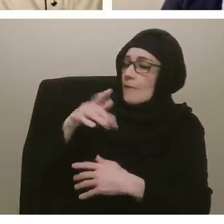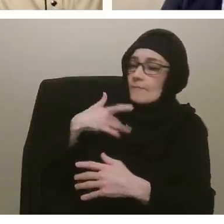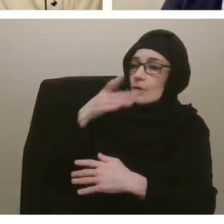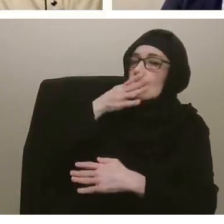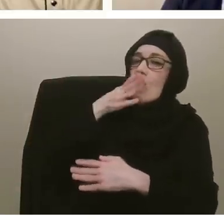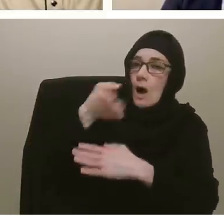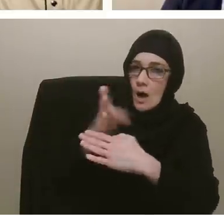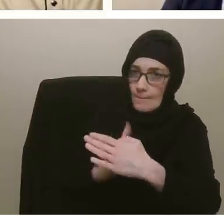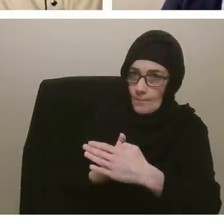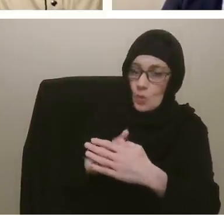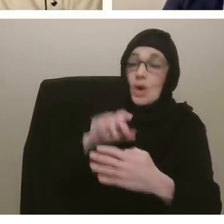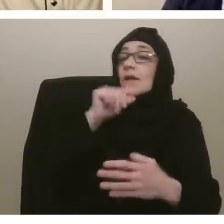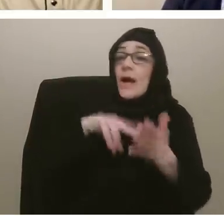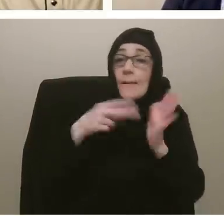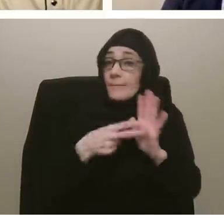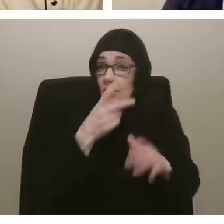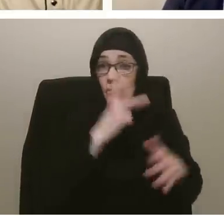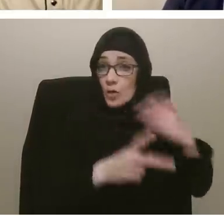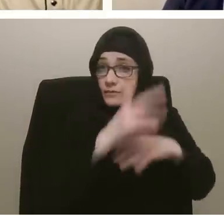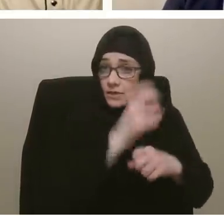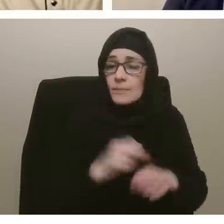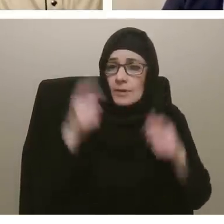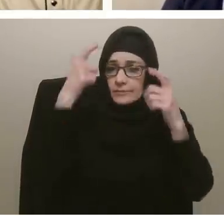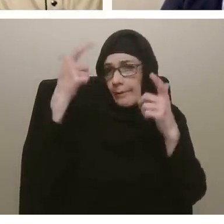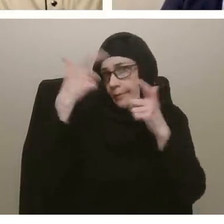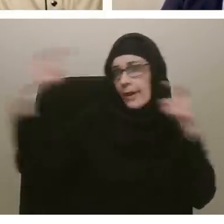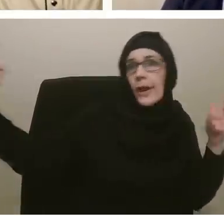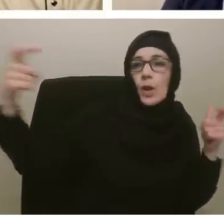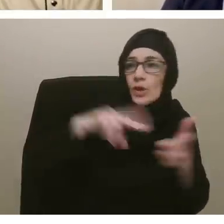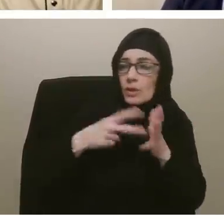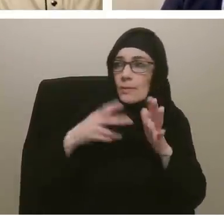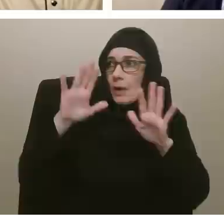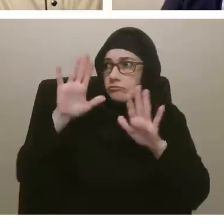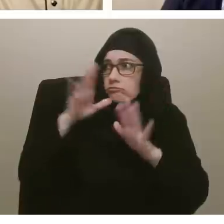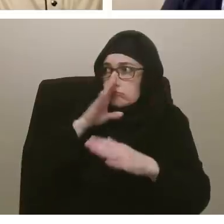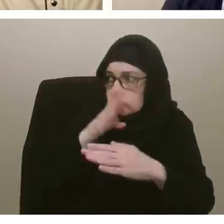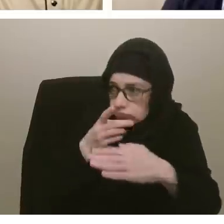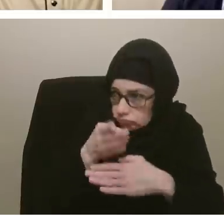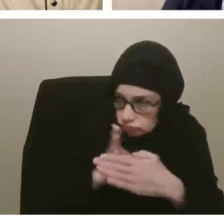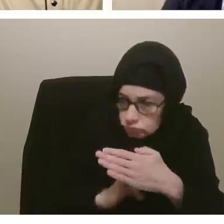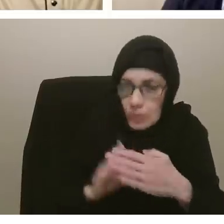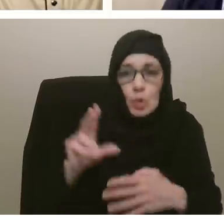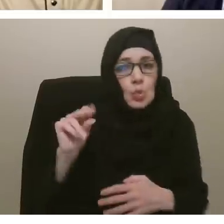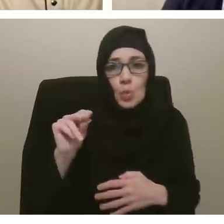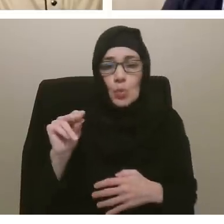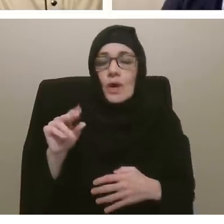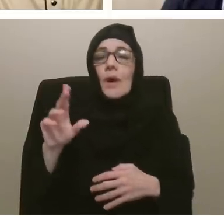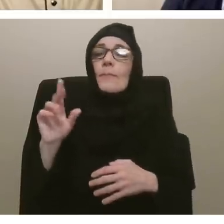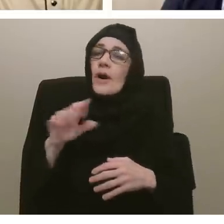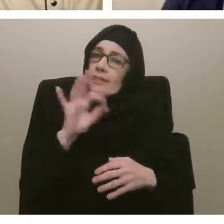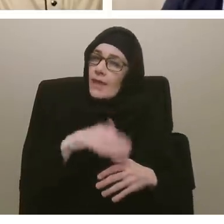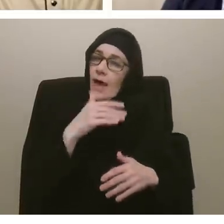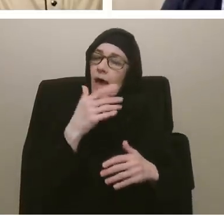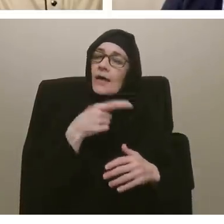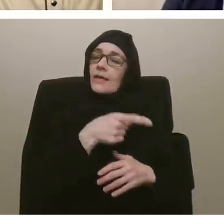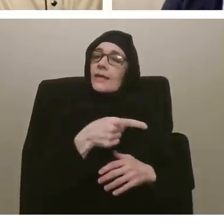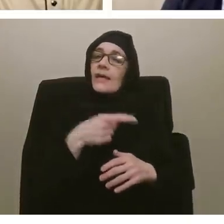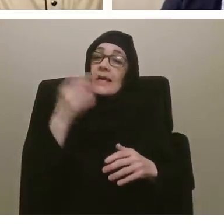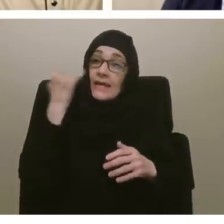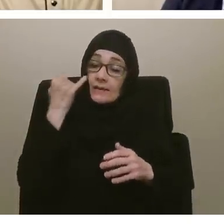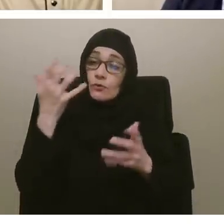of a humbling process where for you to actually receive revelation, you have